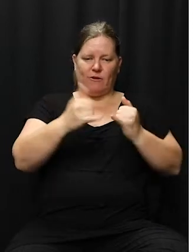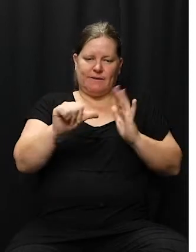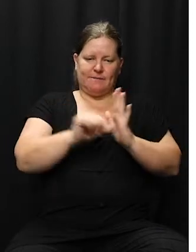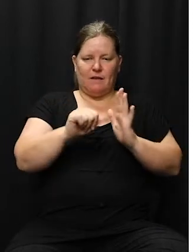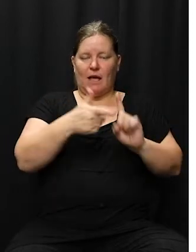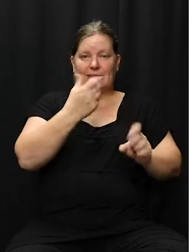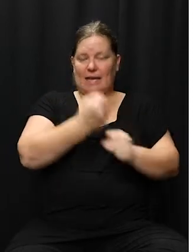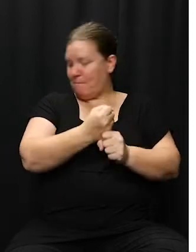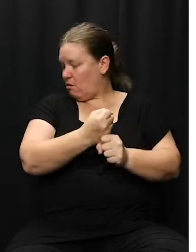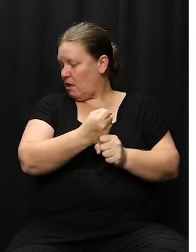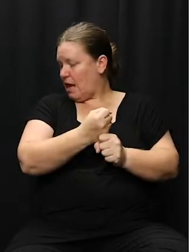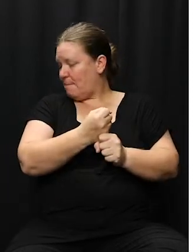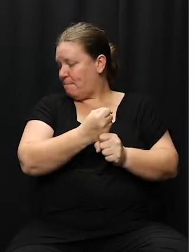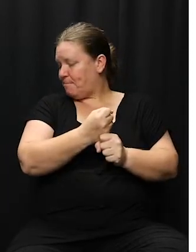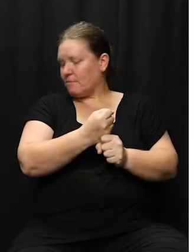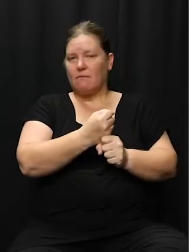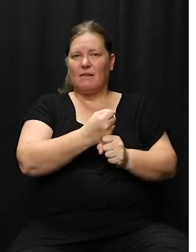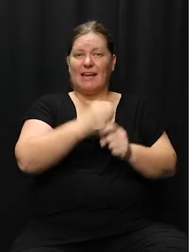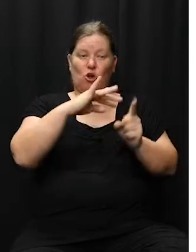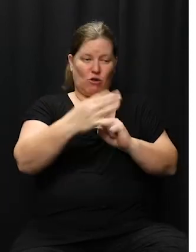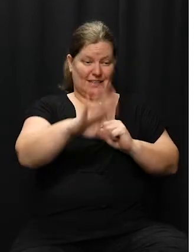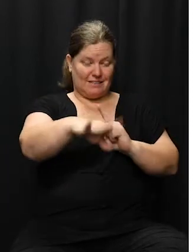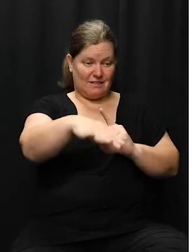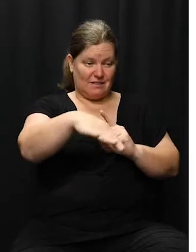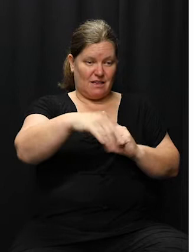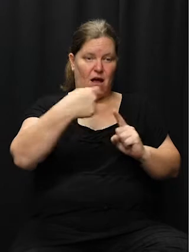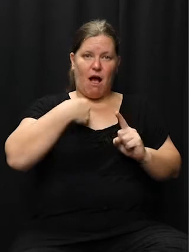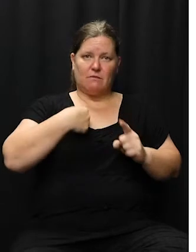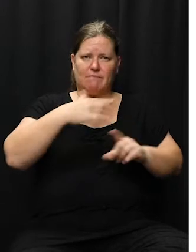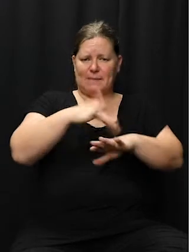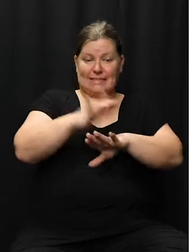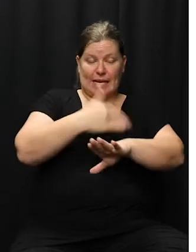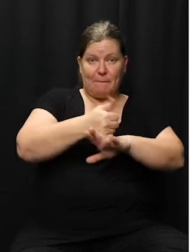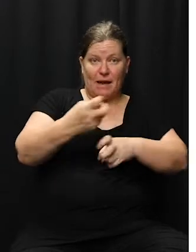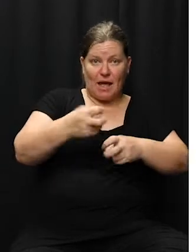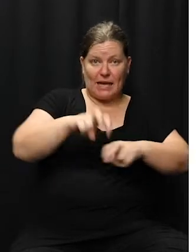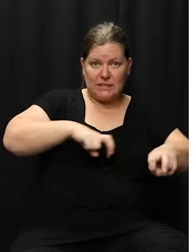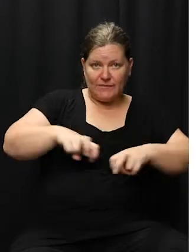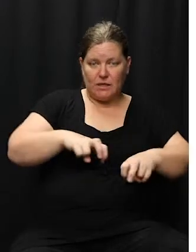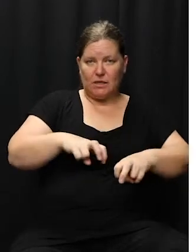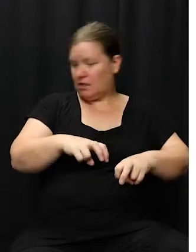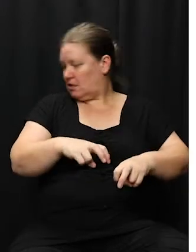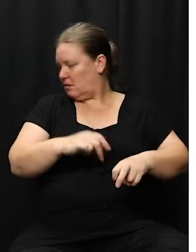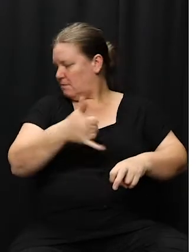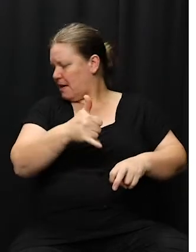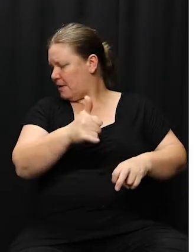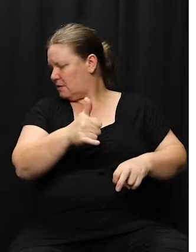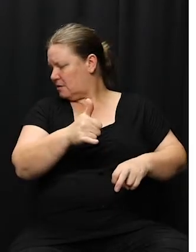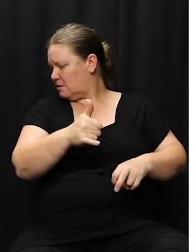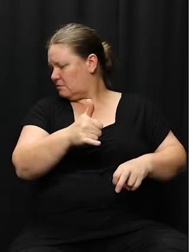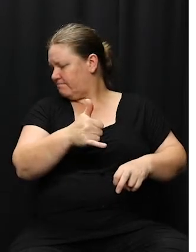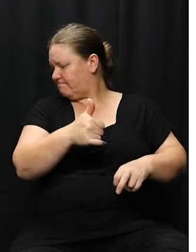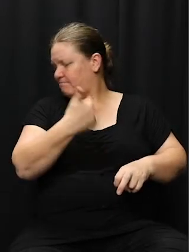targeted situations, not just completely free. Like, for example, setting up contexts. I might set